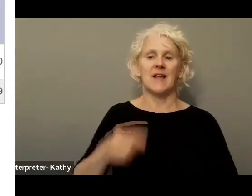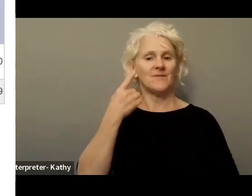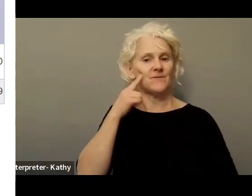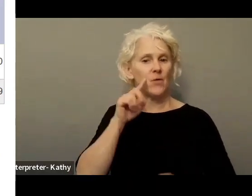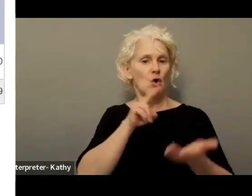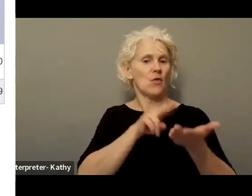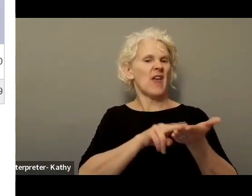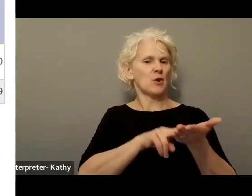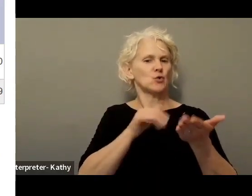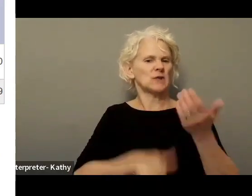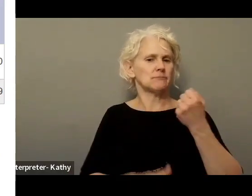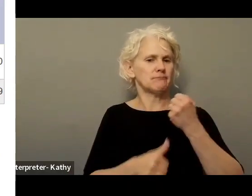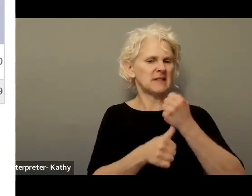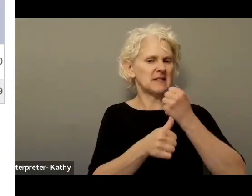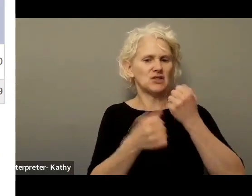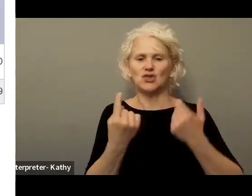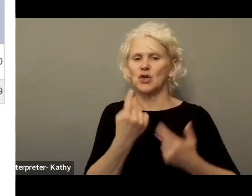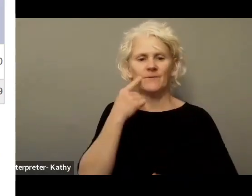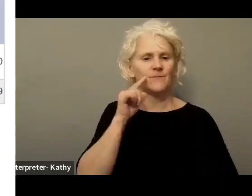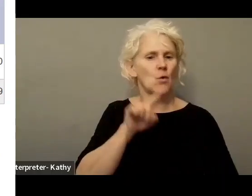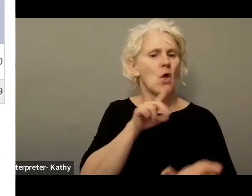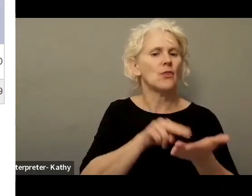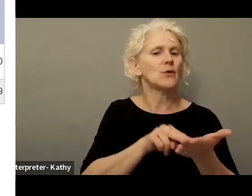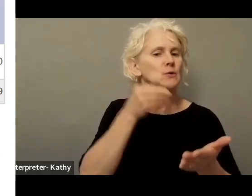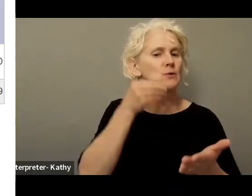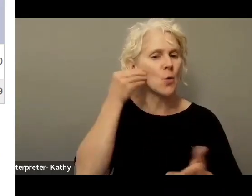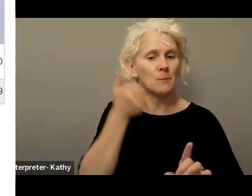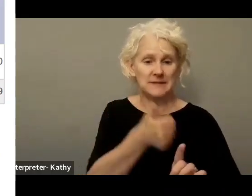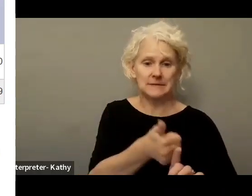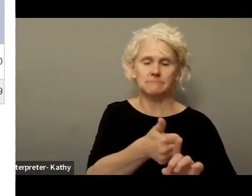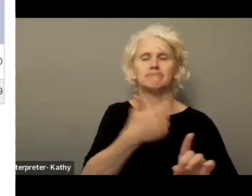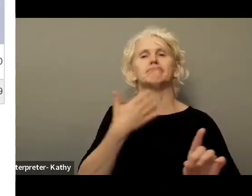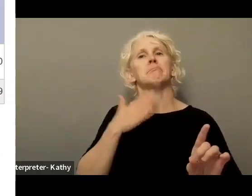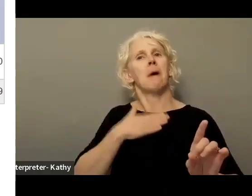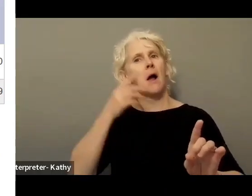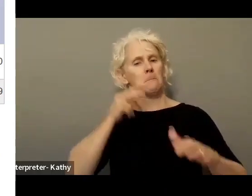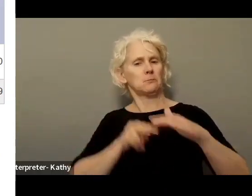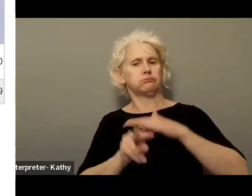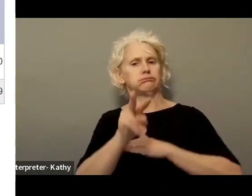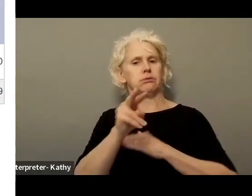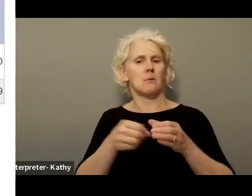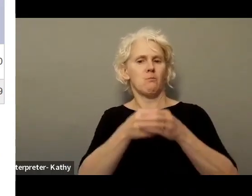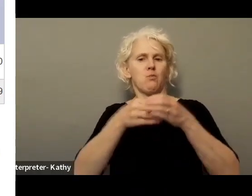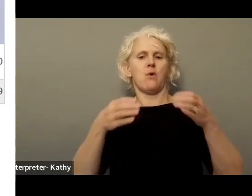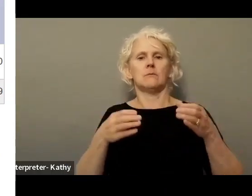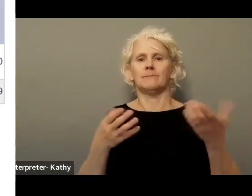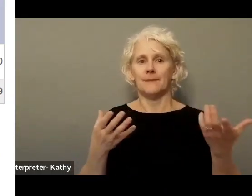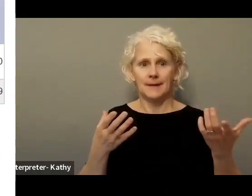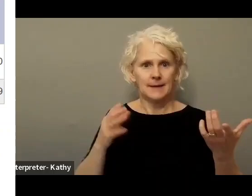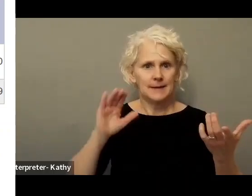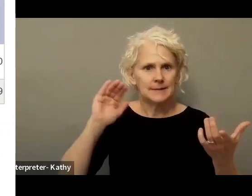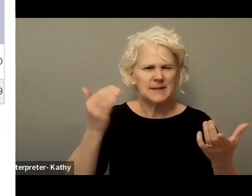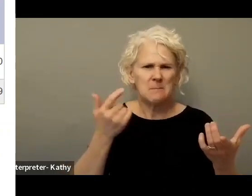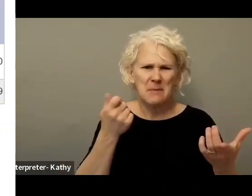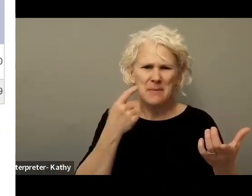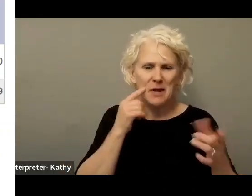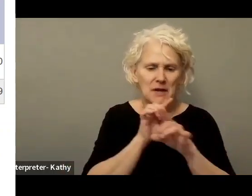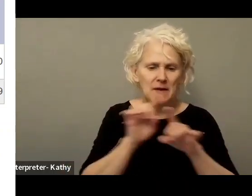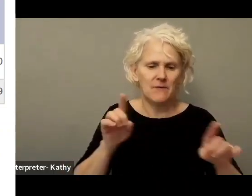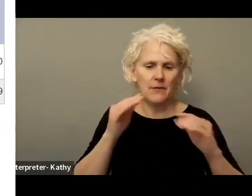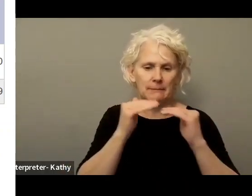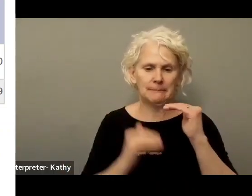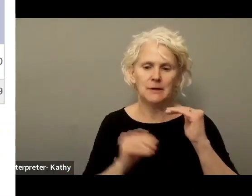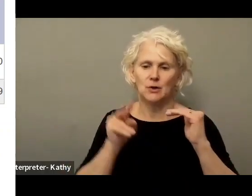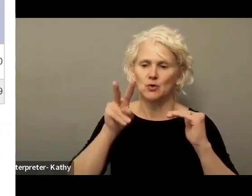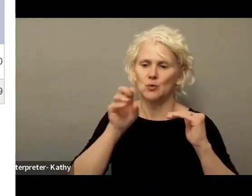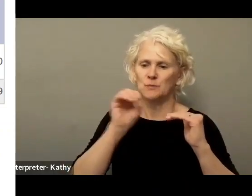for Minnesota, just for nursing homes. But even though that seems a lot different than under 2%